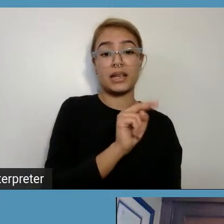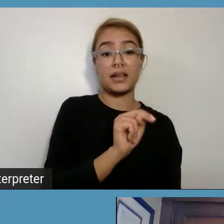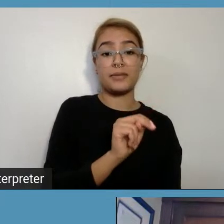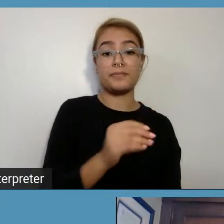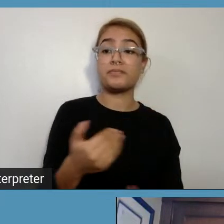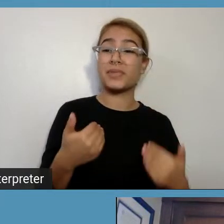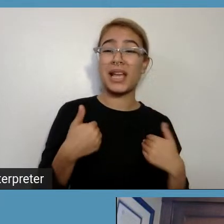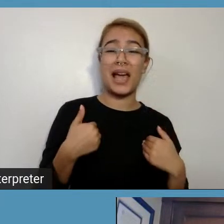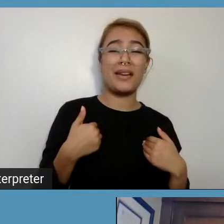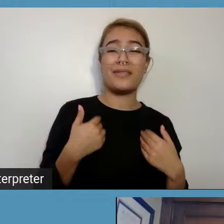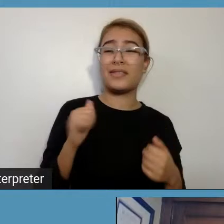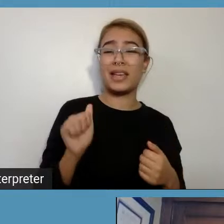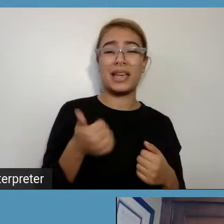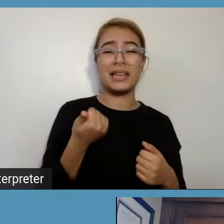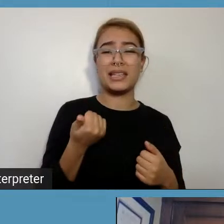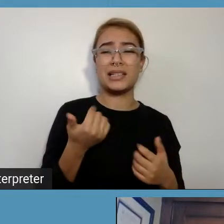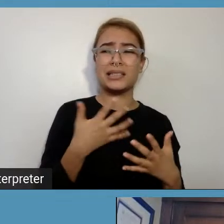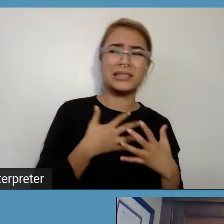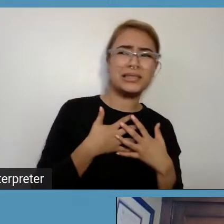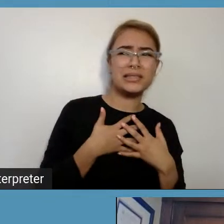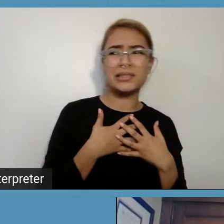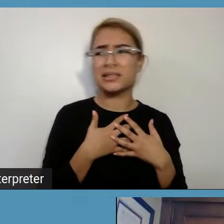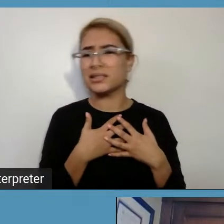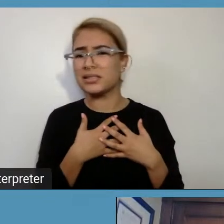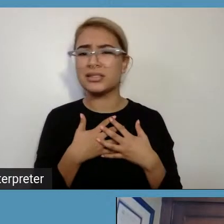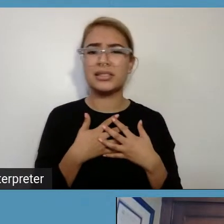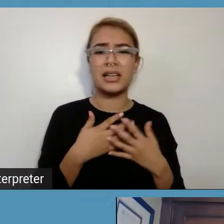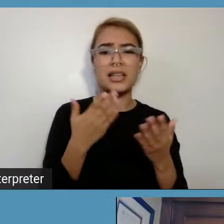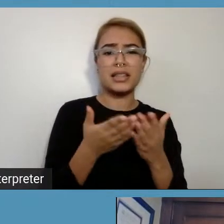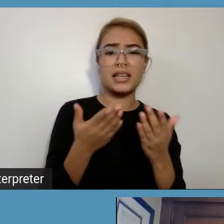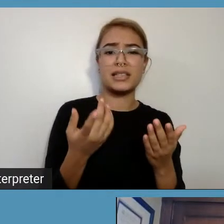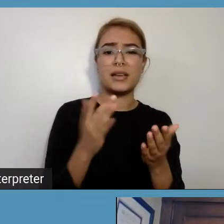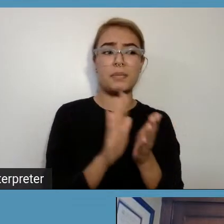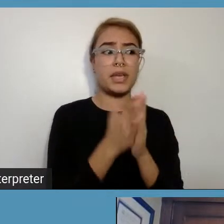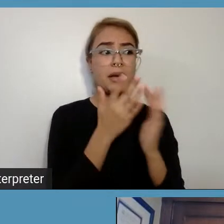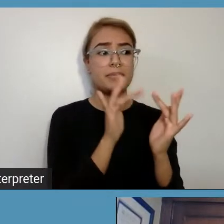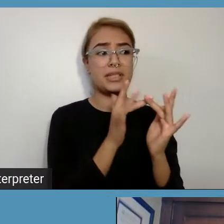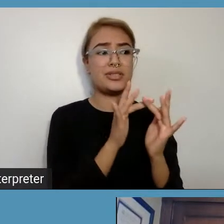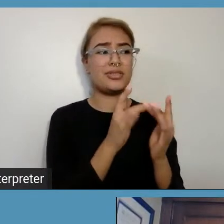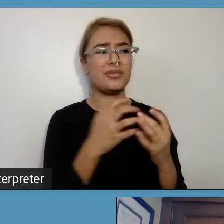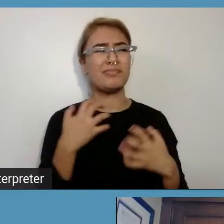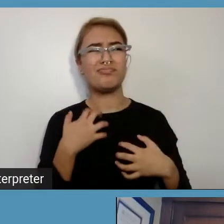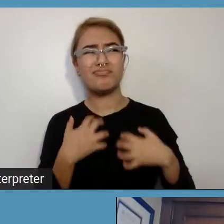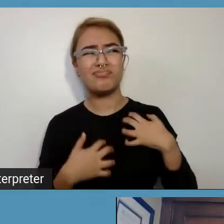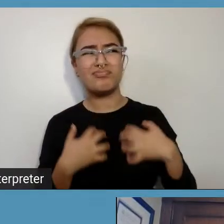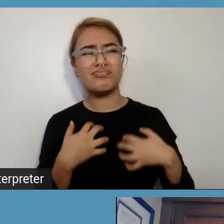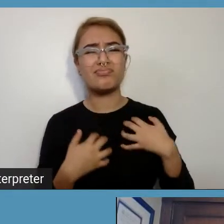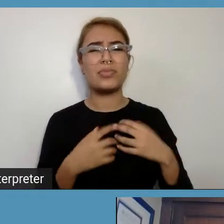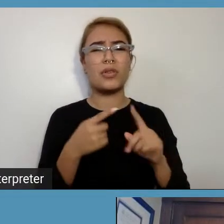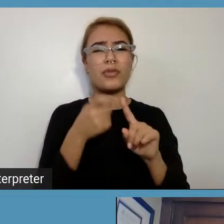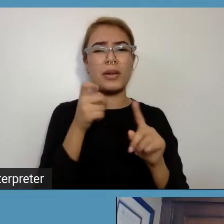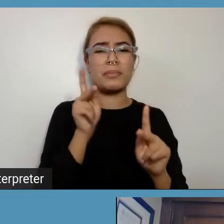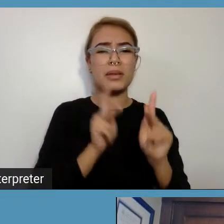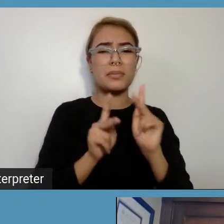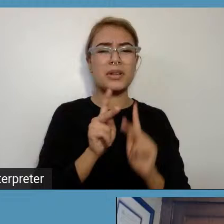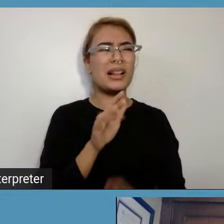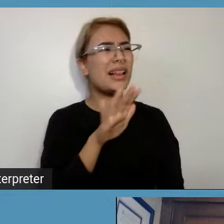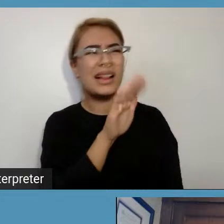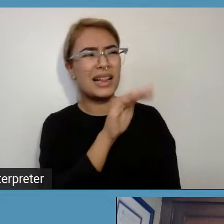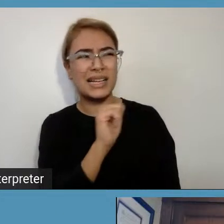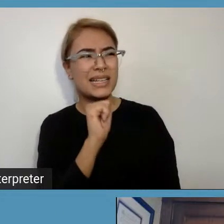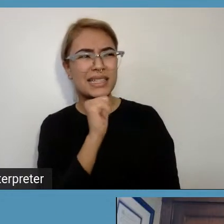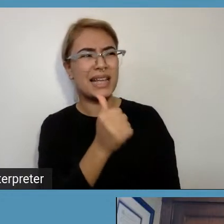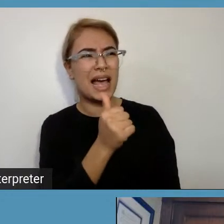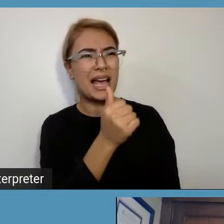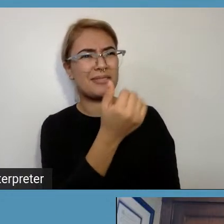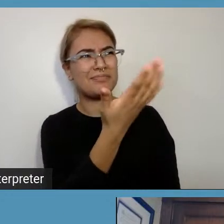any pushback on items that you've already digitized from folks that have just said, "Hey, that shouldn't be up there at